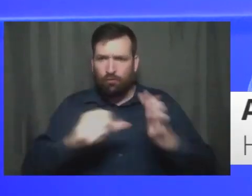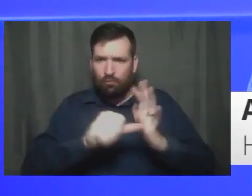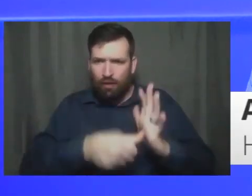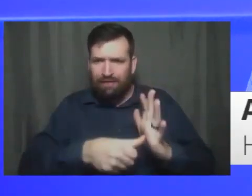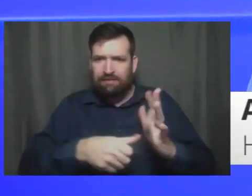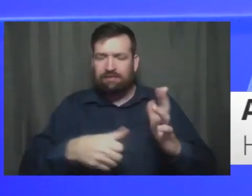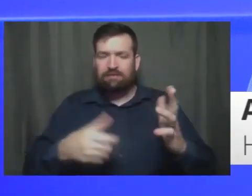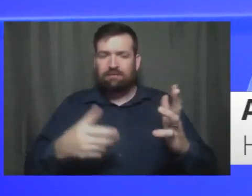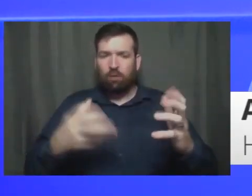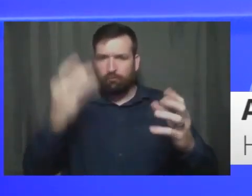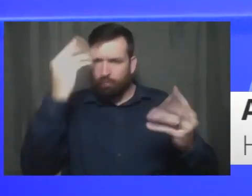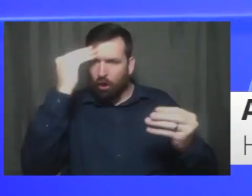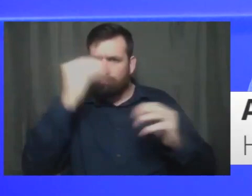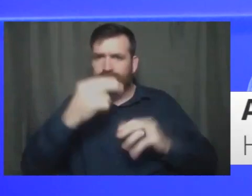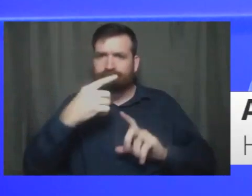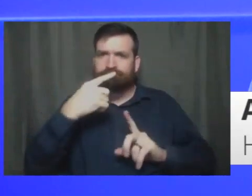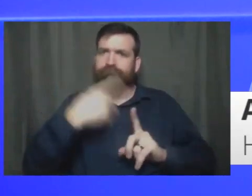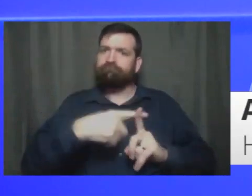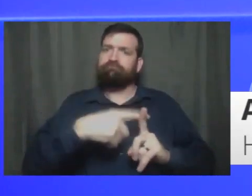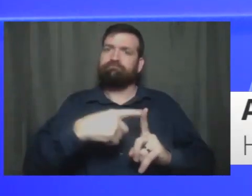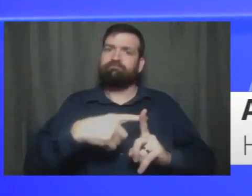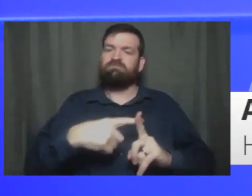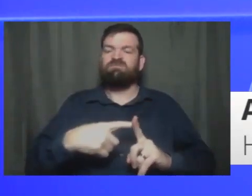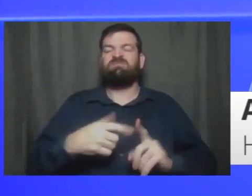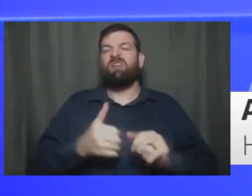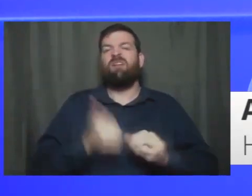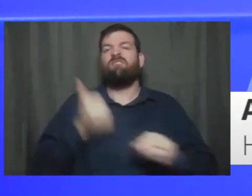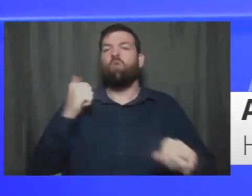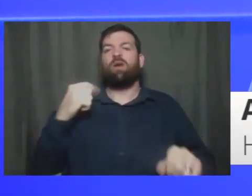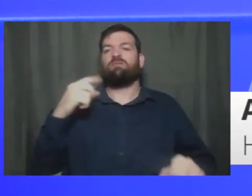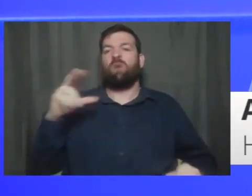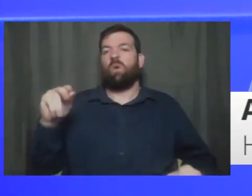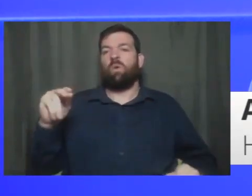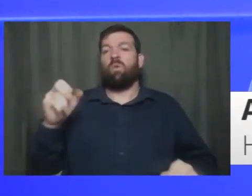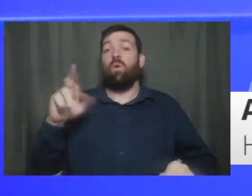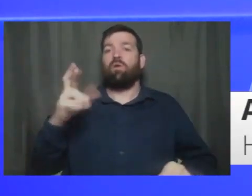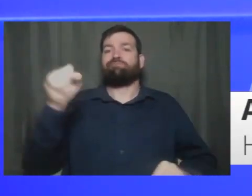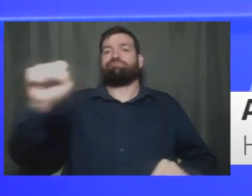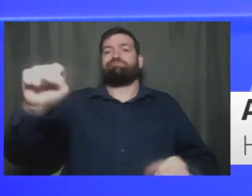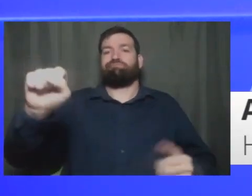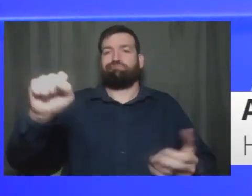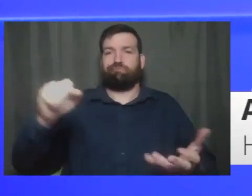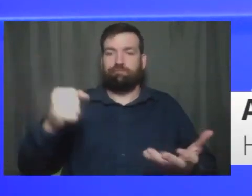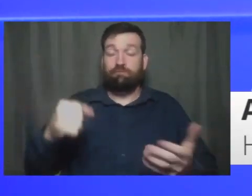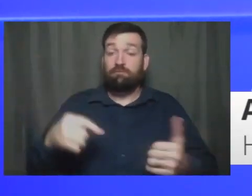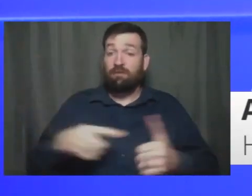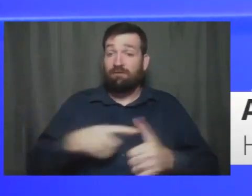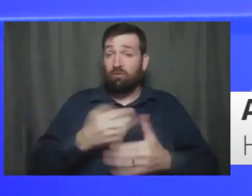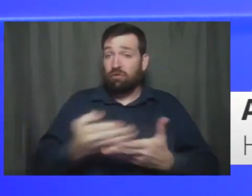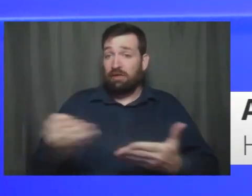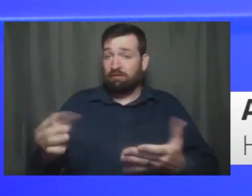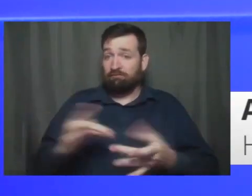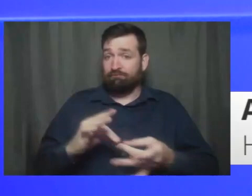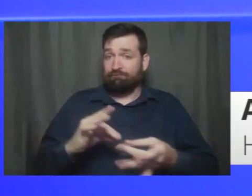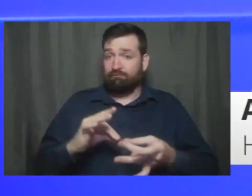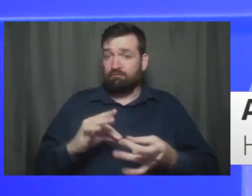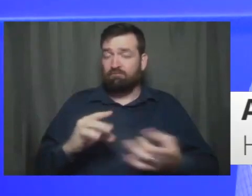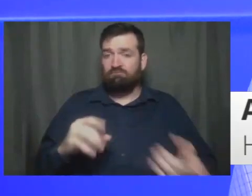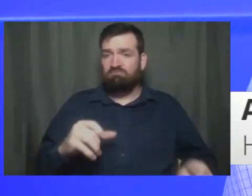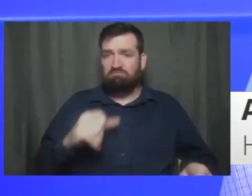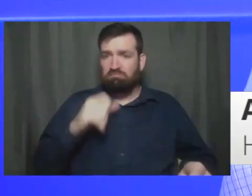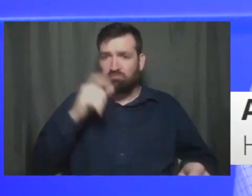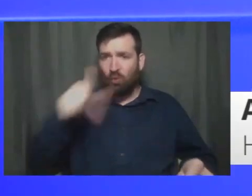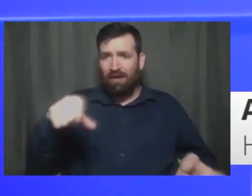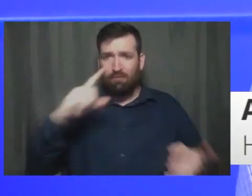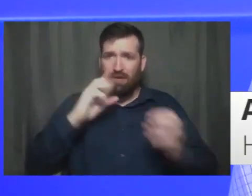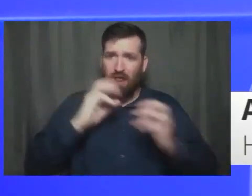of well. So sometimes we just avoid saying no or pushing back. So the first thing I would say is it doesn't have to be a major fight